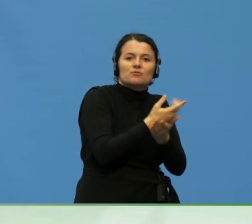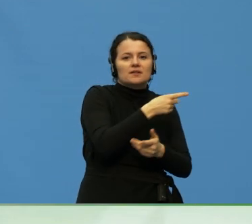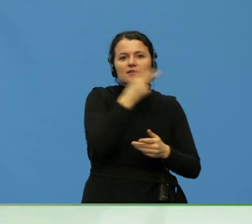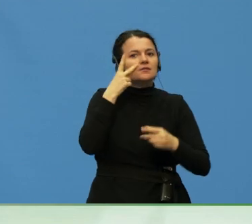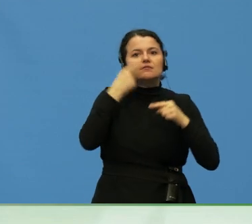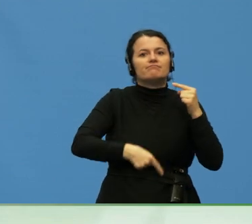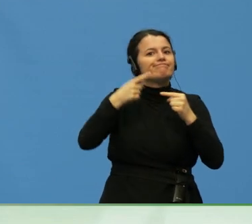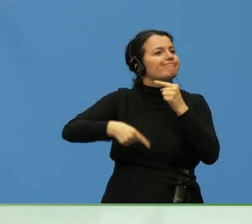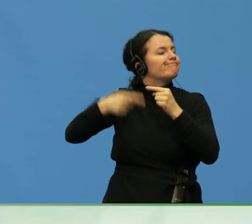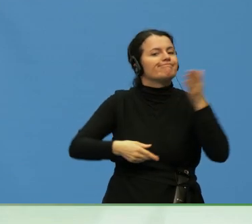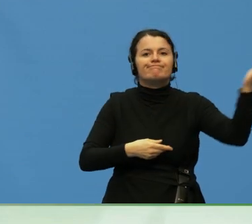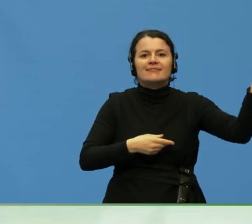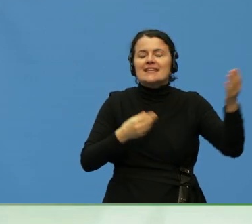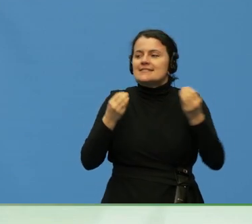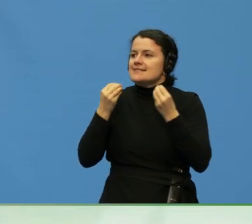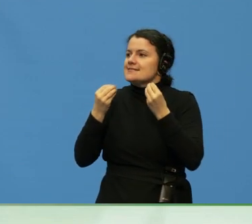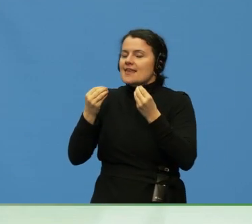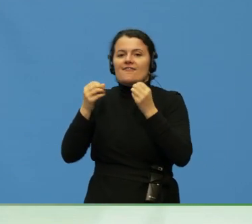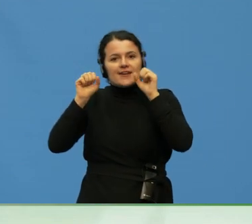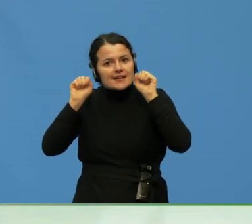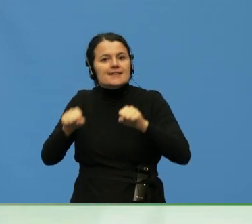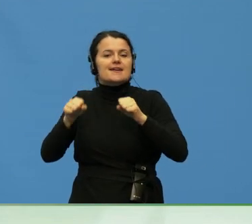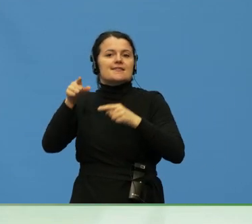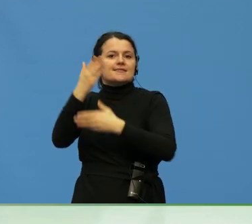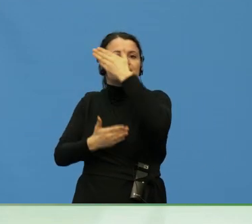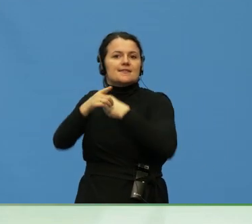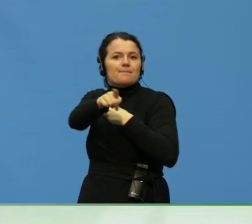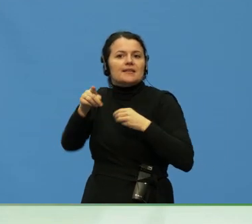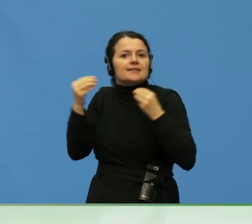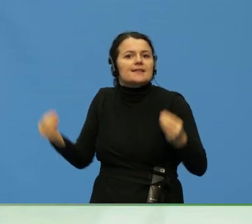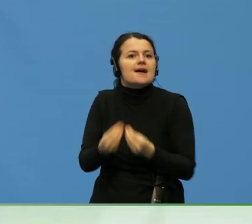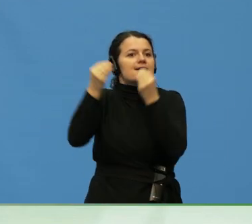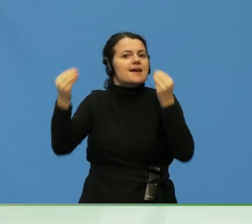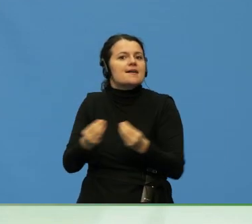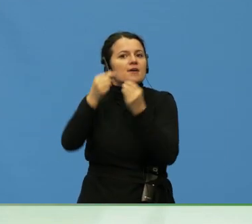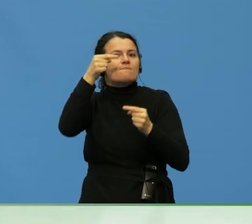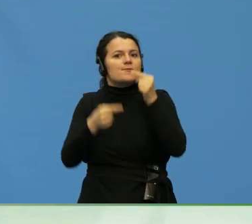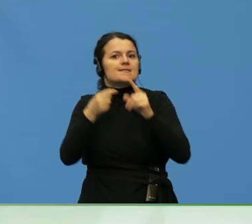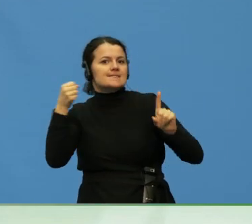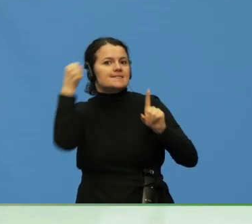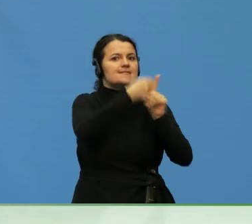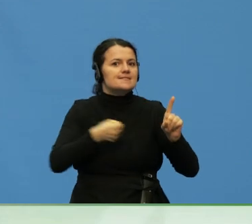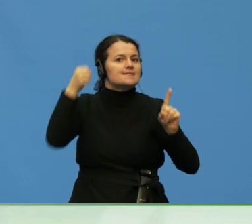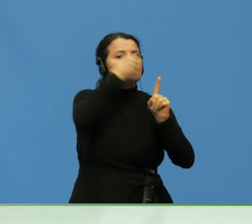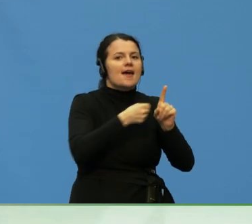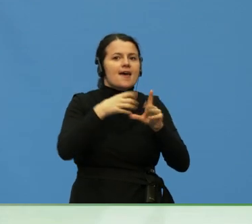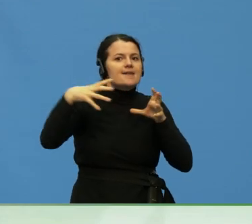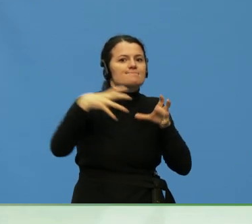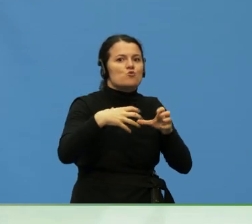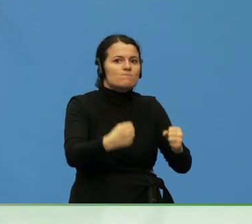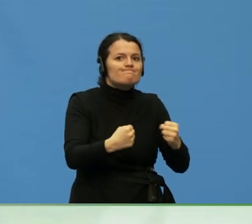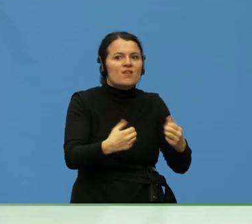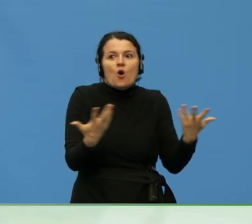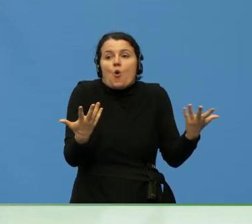community could somehow politically mobilize and influence, there could be an